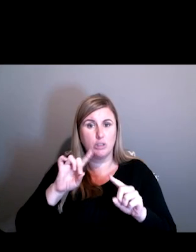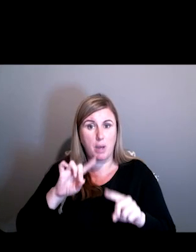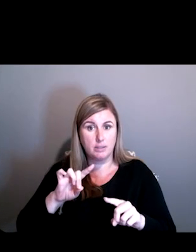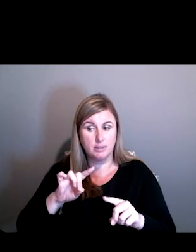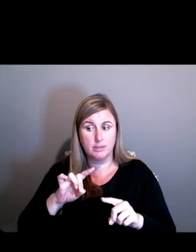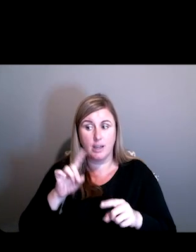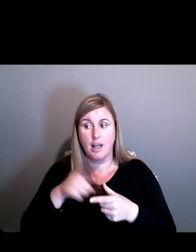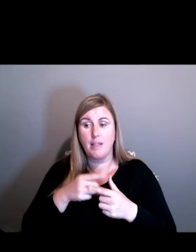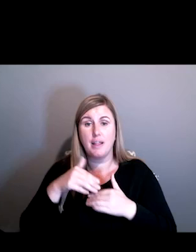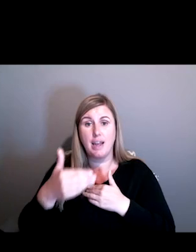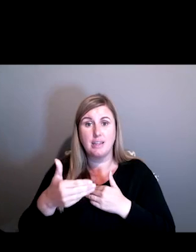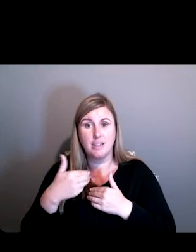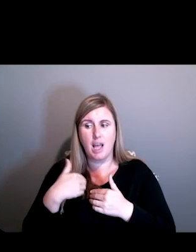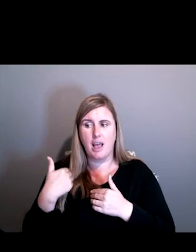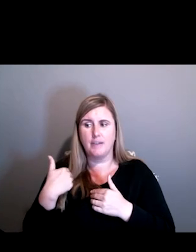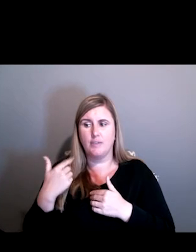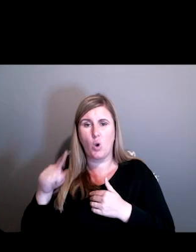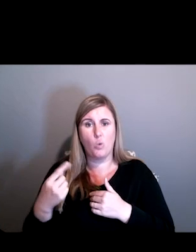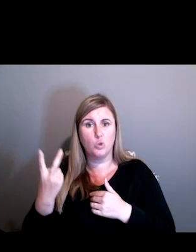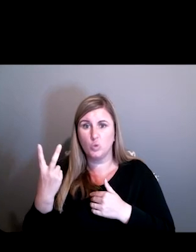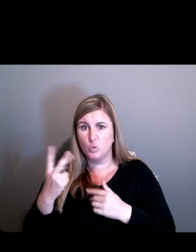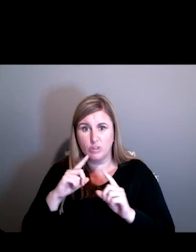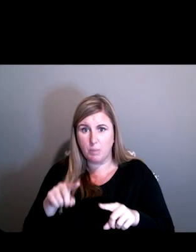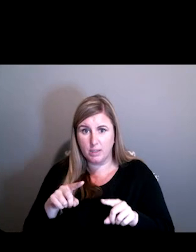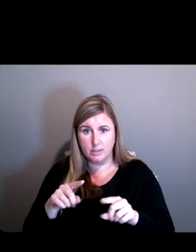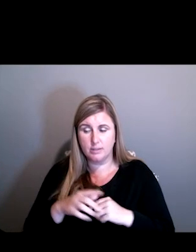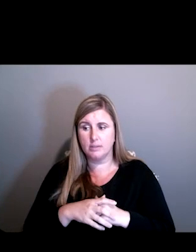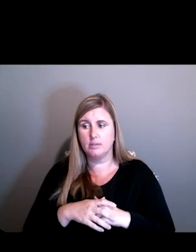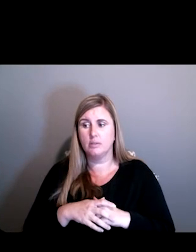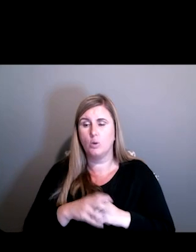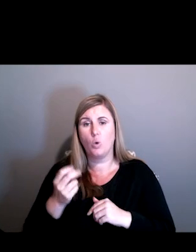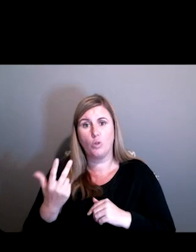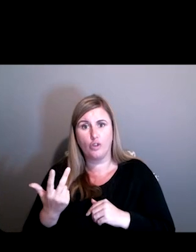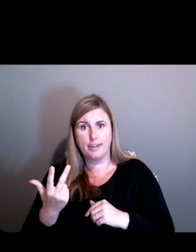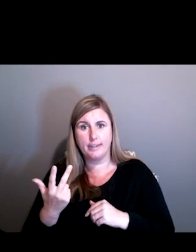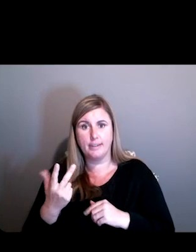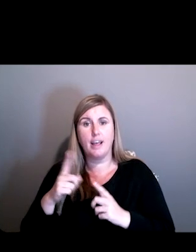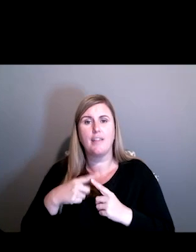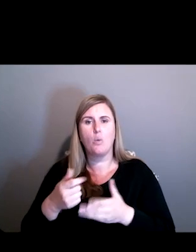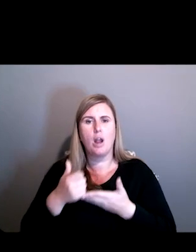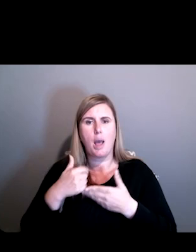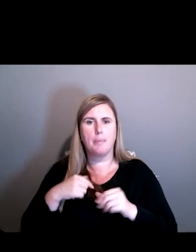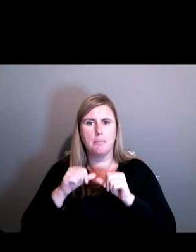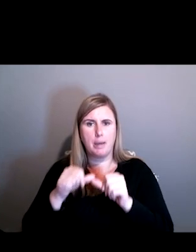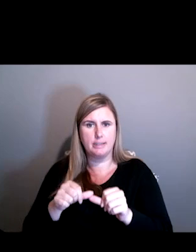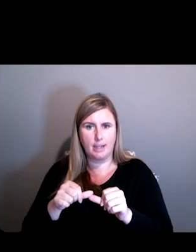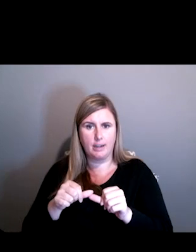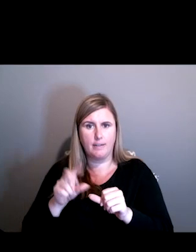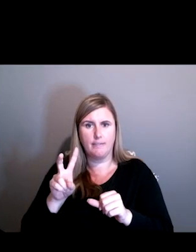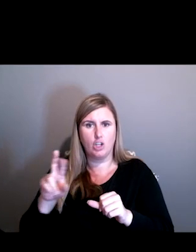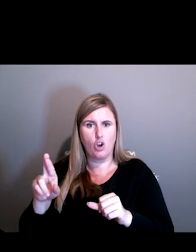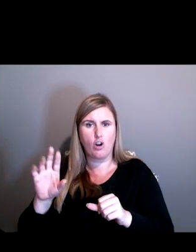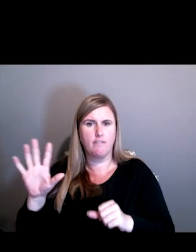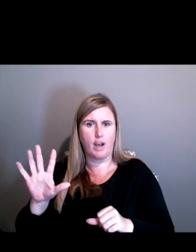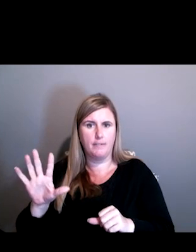run through that has 7 responses, then the next run through I'll have only 2 responses or 3, and that will help